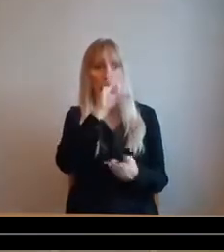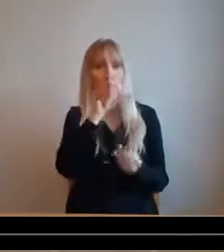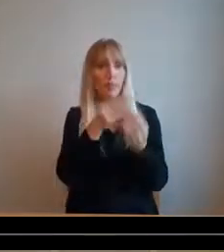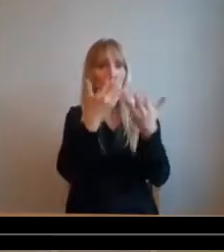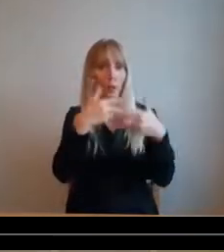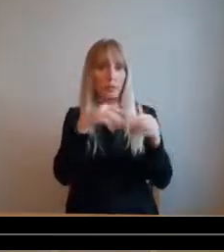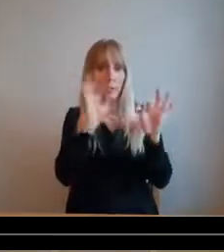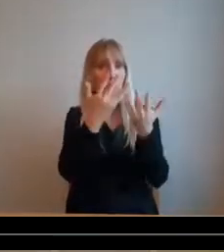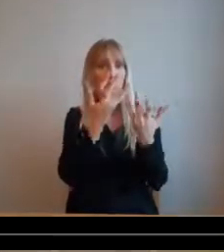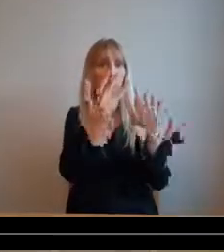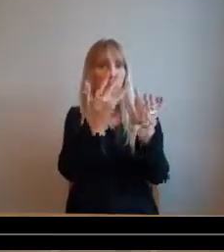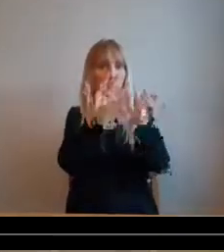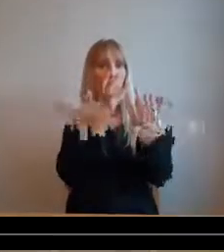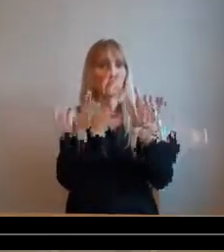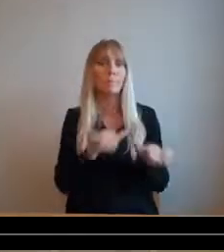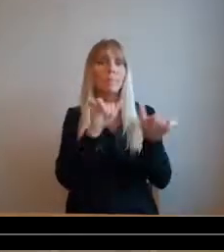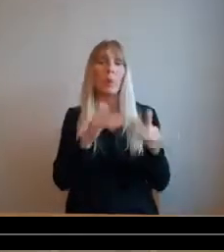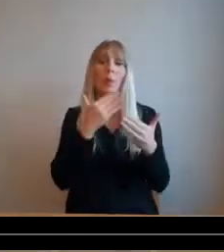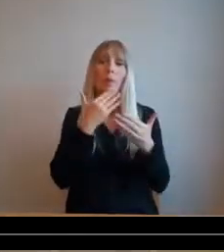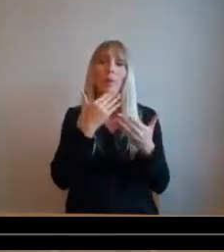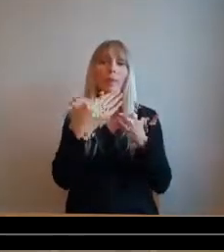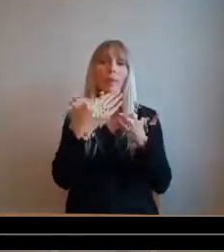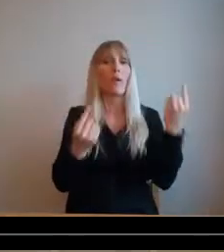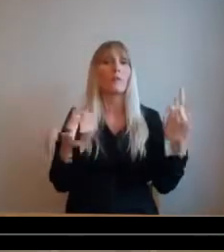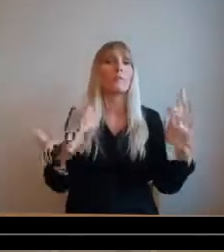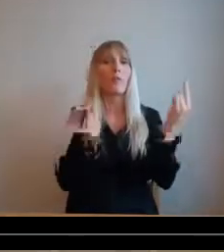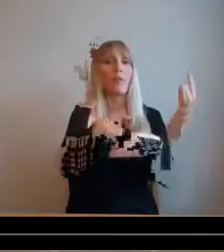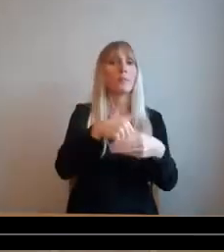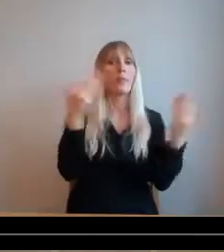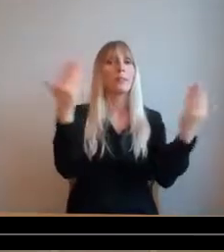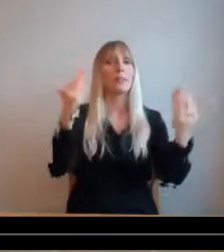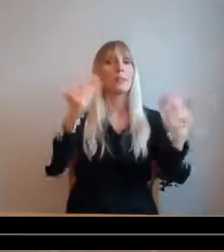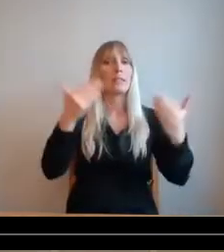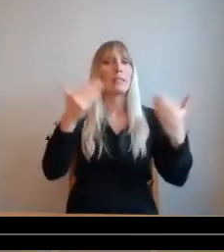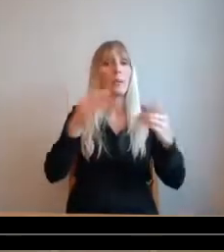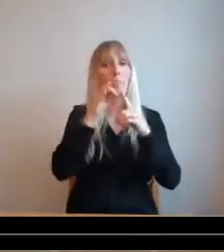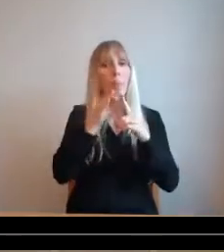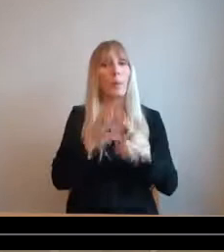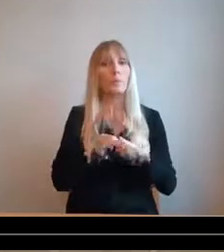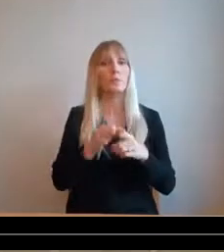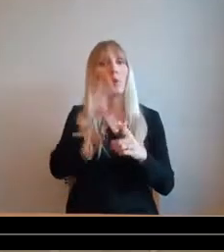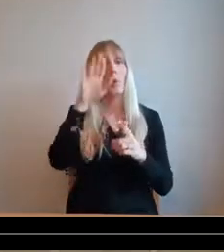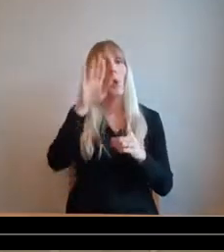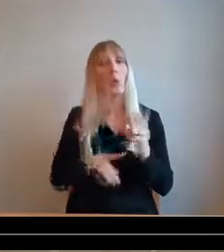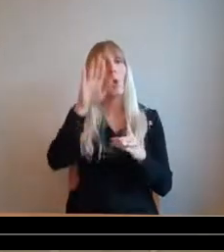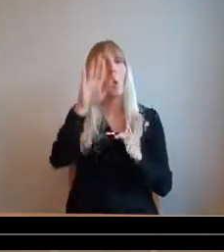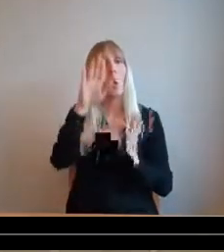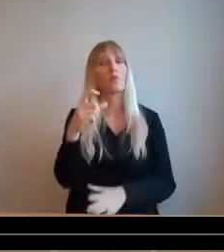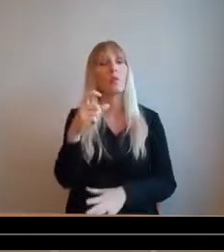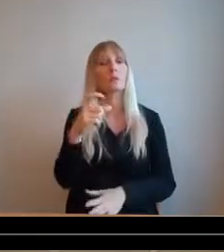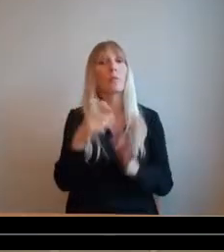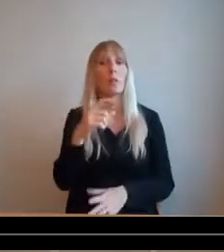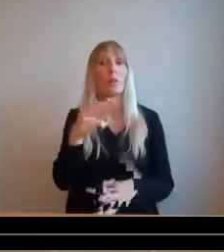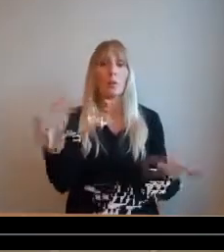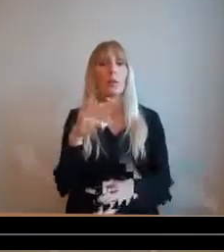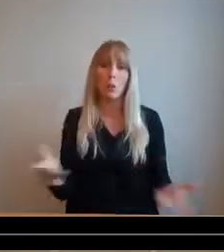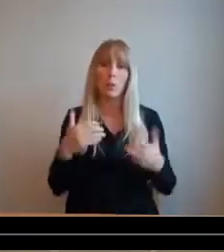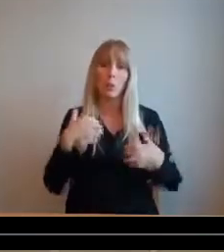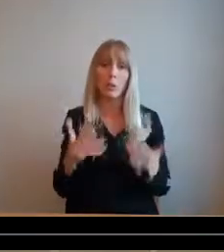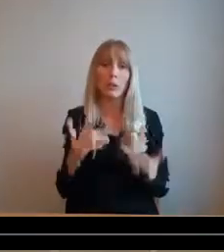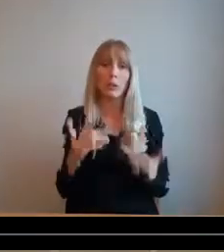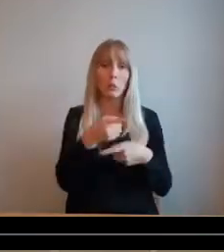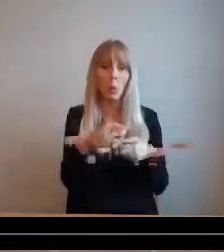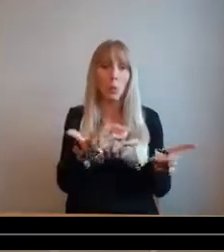much for joining us this evening to discuss the proposals for the Lower Thames Crossing. I would encourage you to send in a response